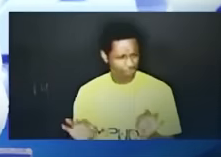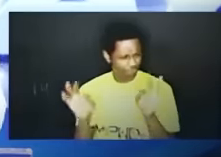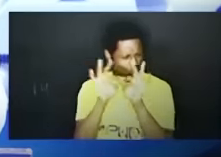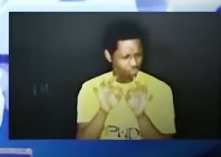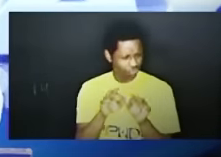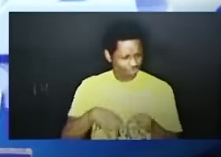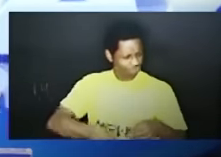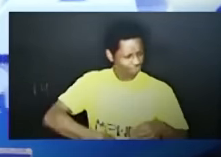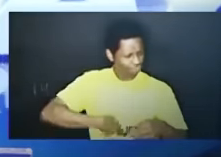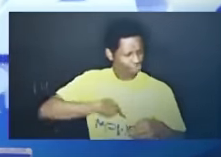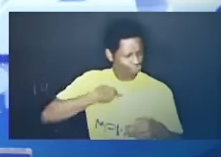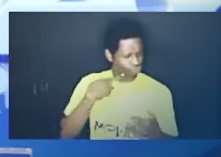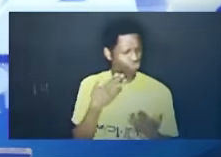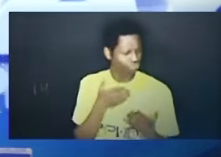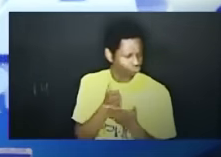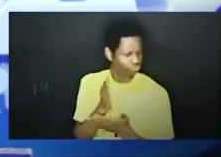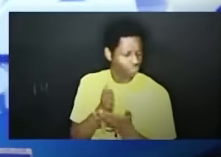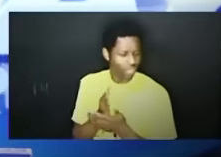its true meaning.